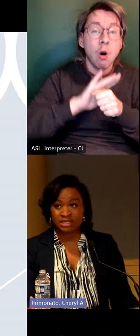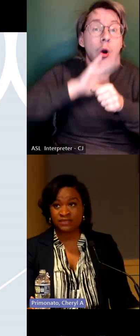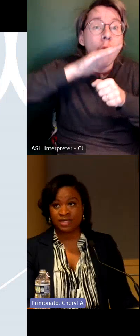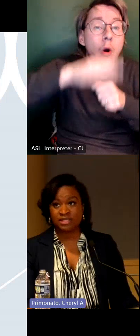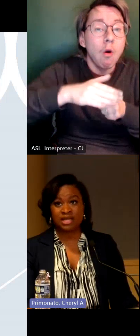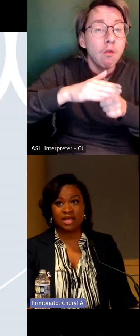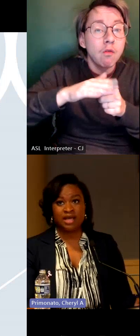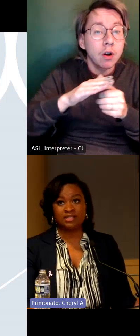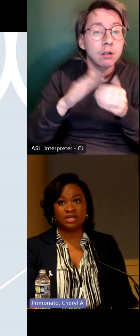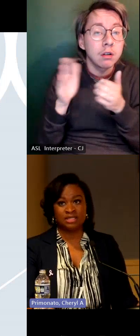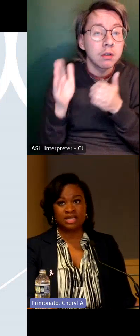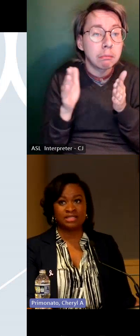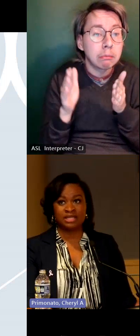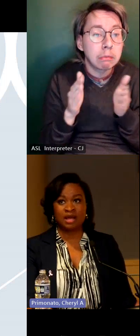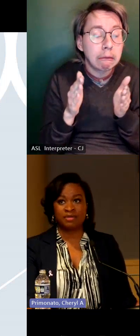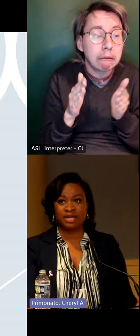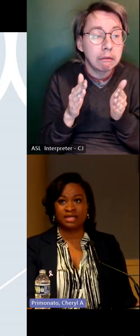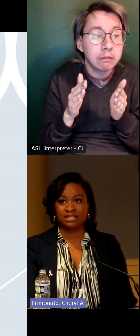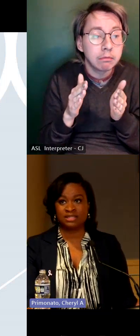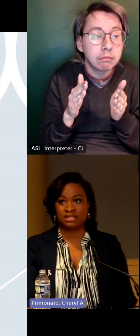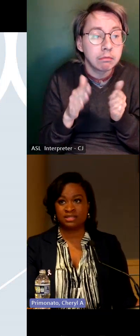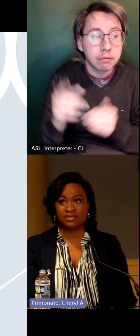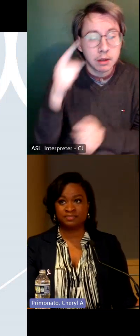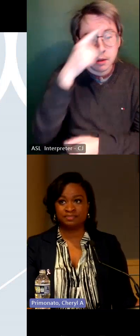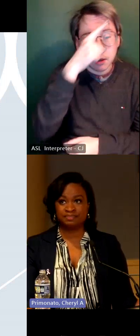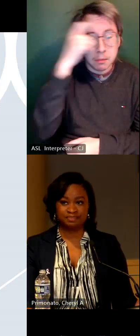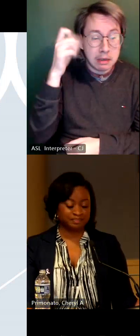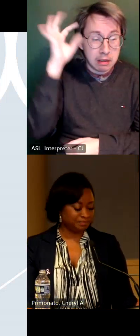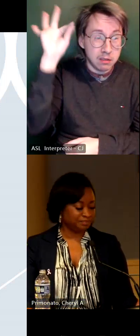federal stimulus funds as well as higher state operating assistance.